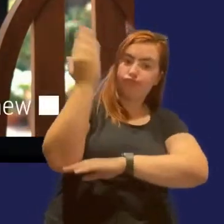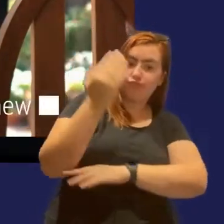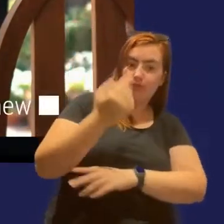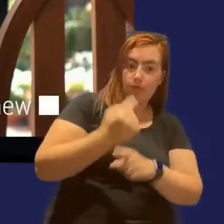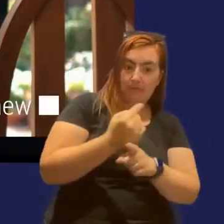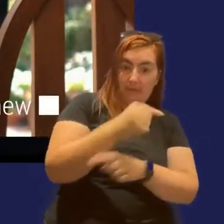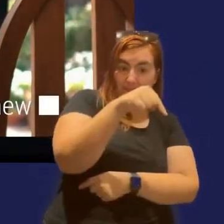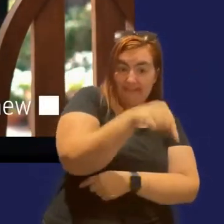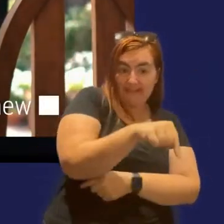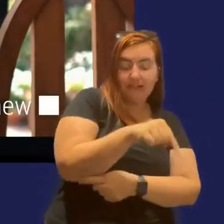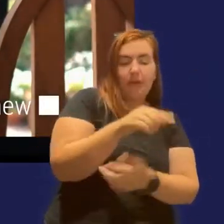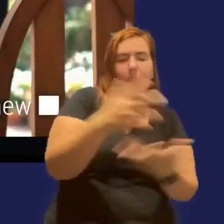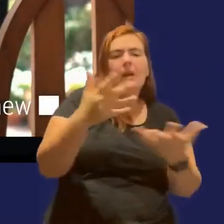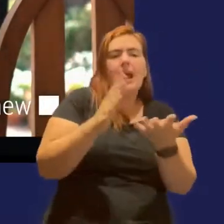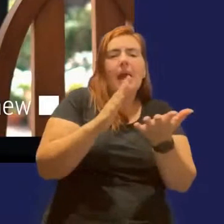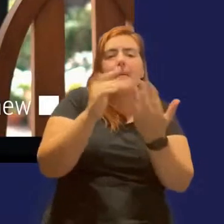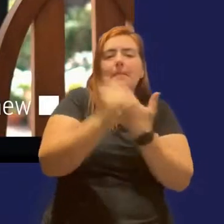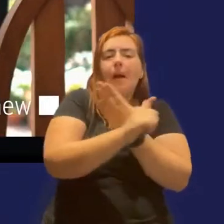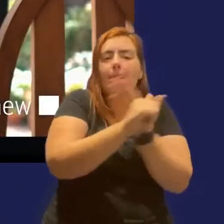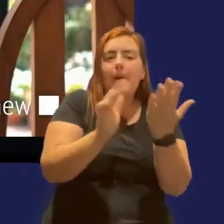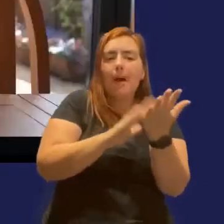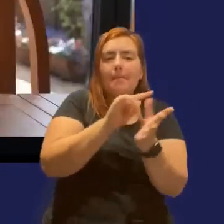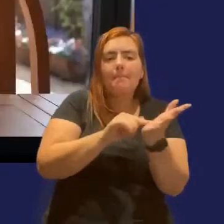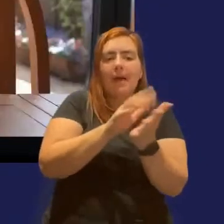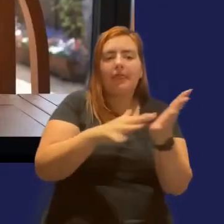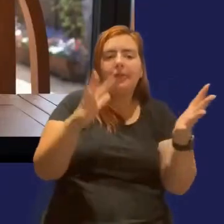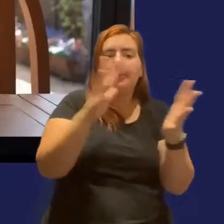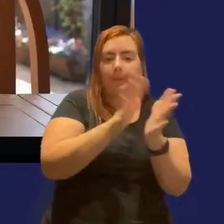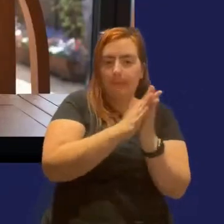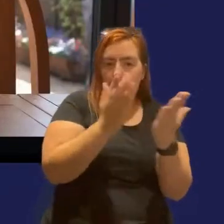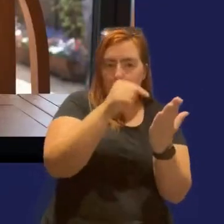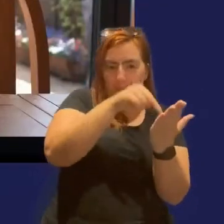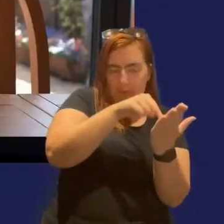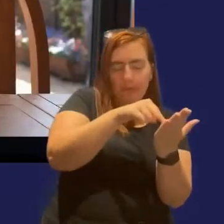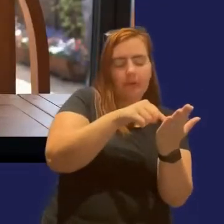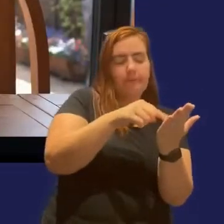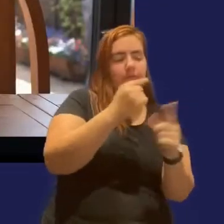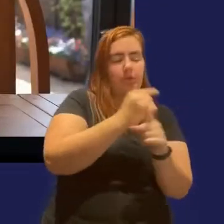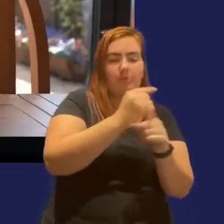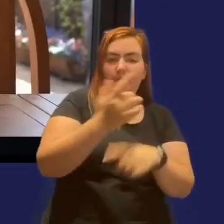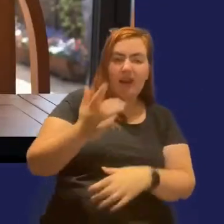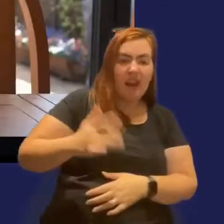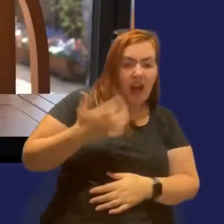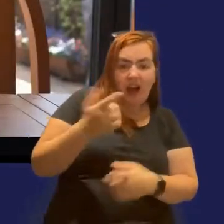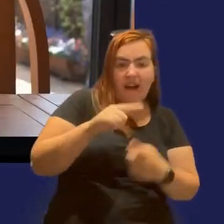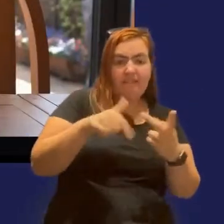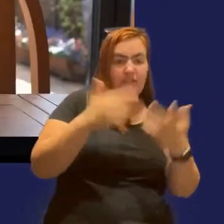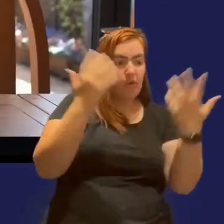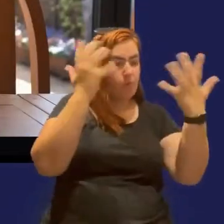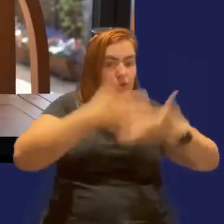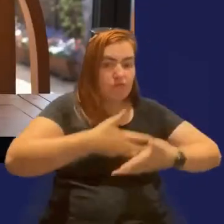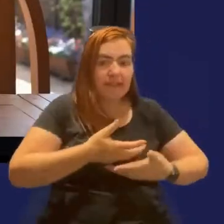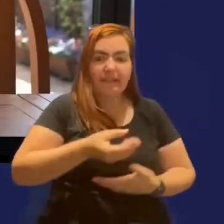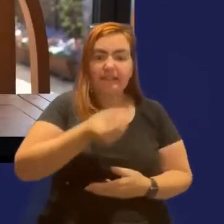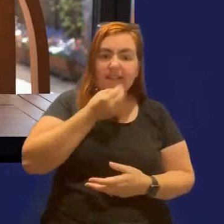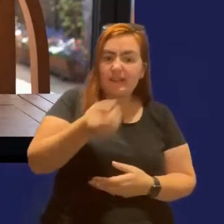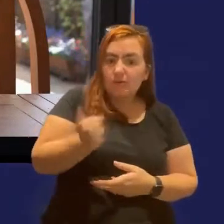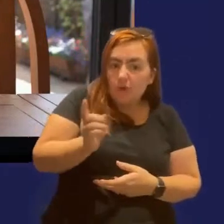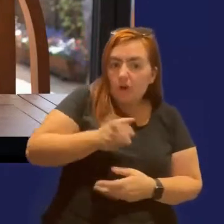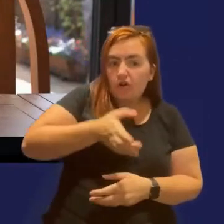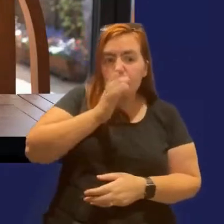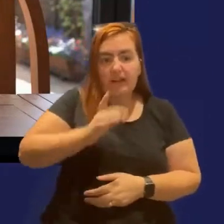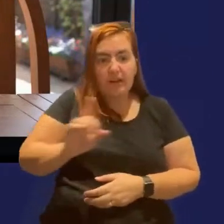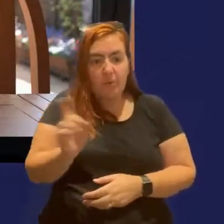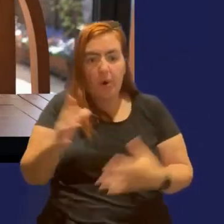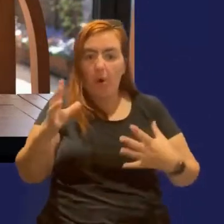recorded in Matthew's account of his life and ministry. Jesus talks about life and all its worries, what to eat and drink, what to